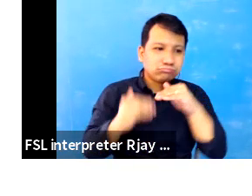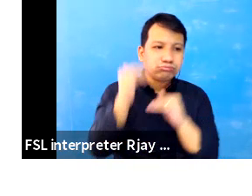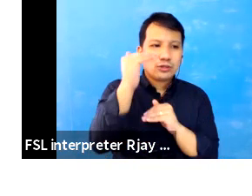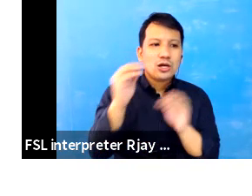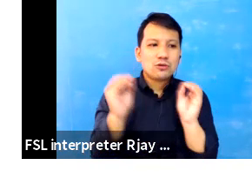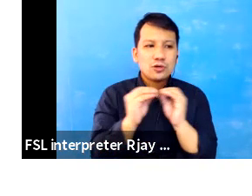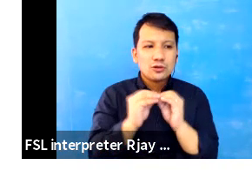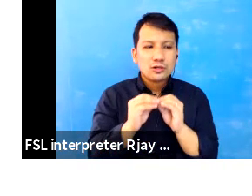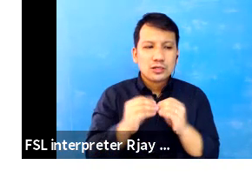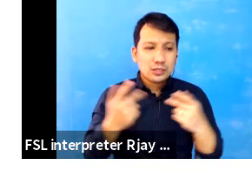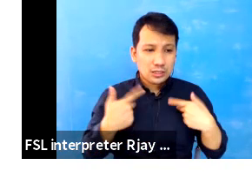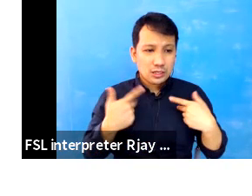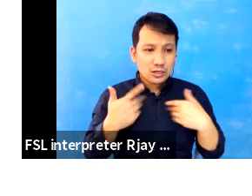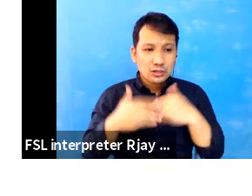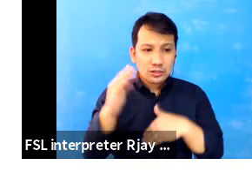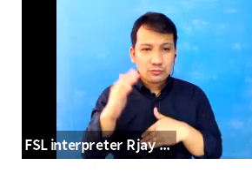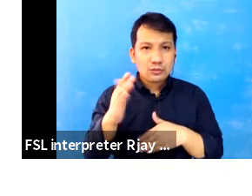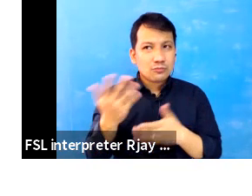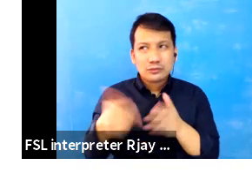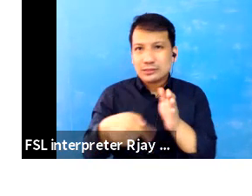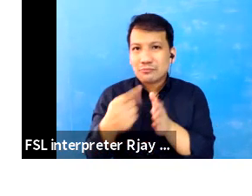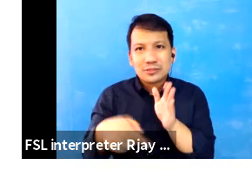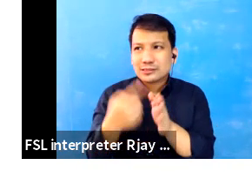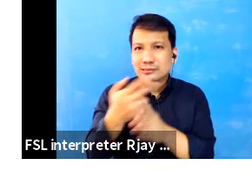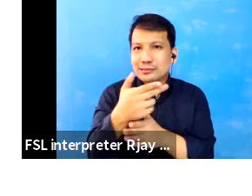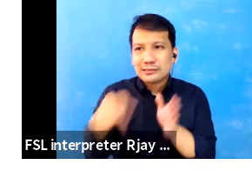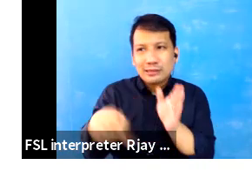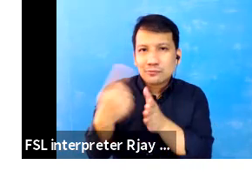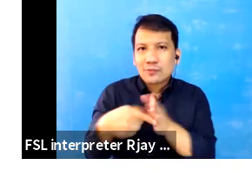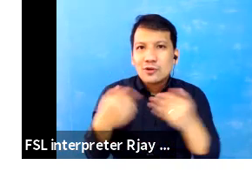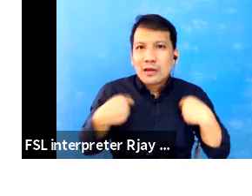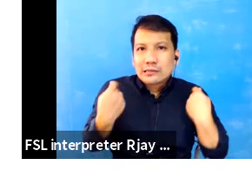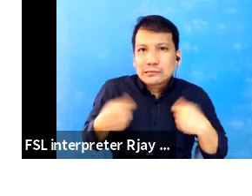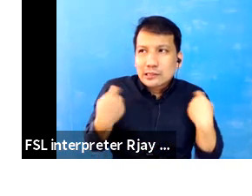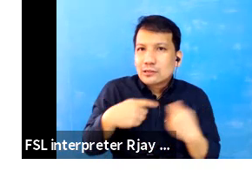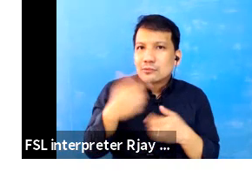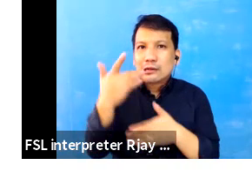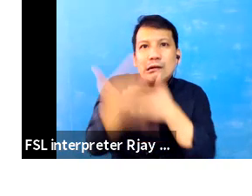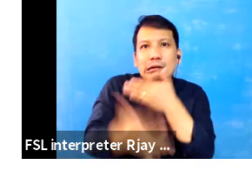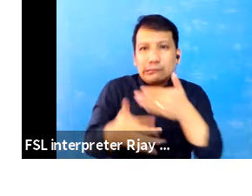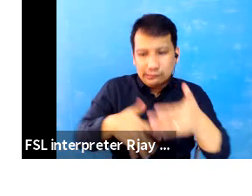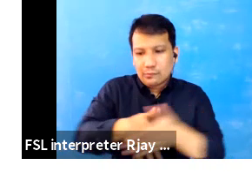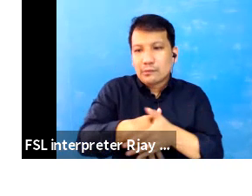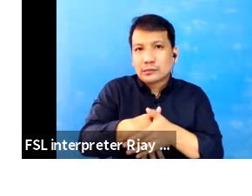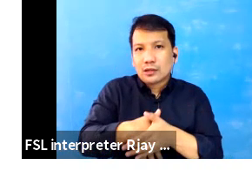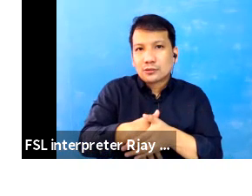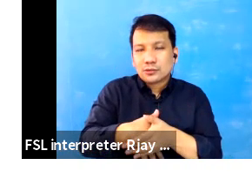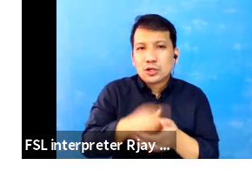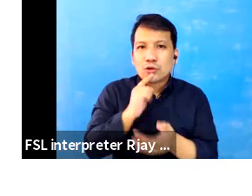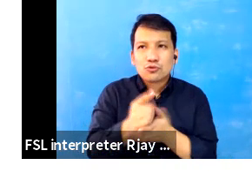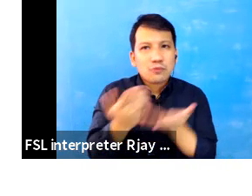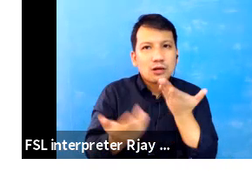of them tend to hide that they are pregnant. So sometimes it becomes very late, and that is the reason for a high low birth